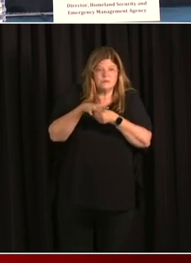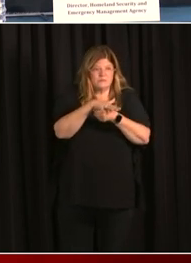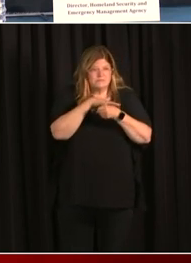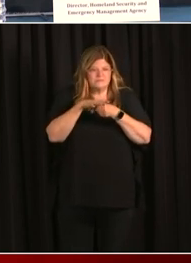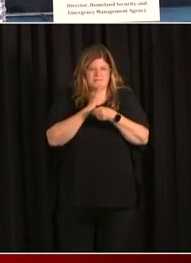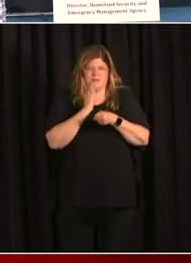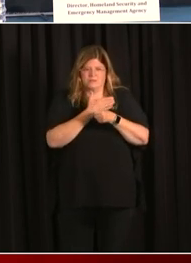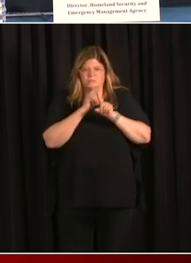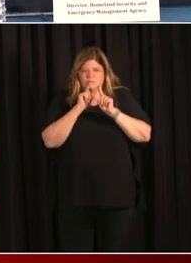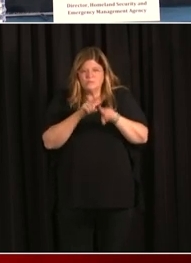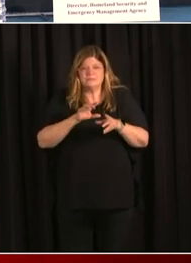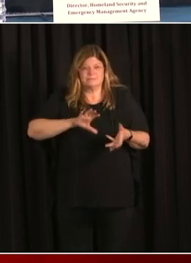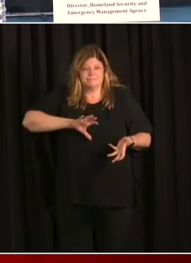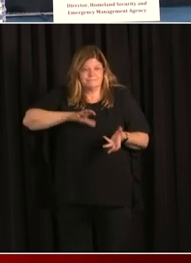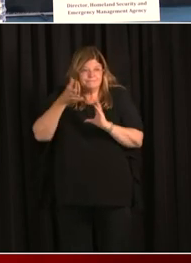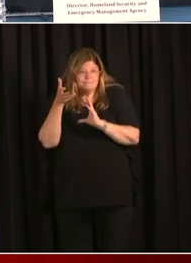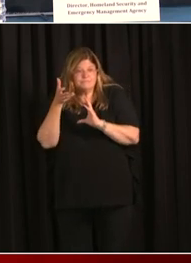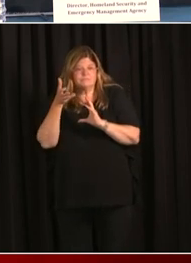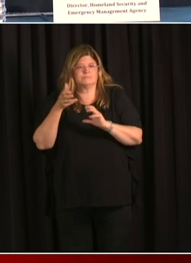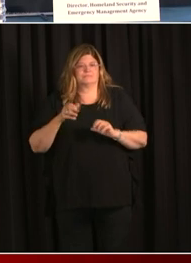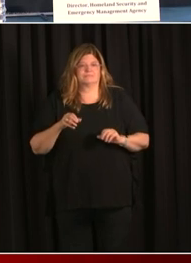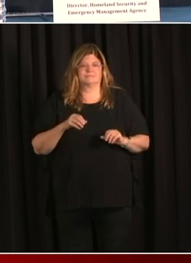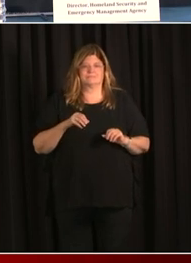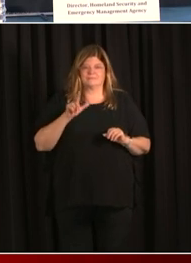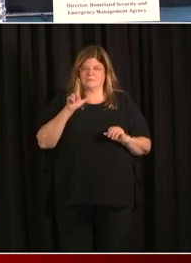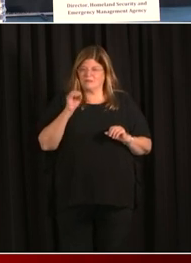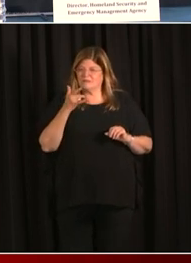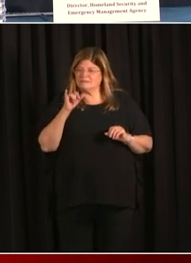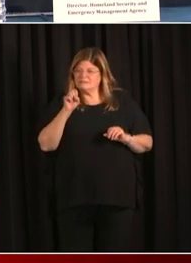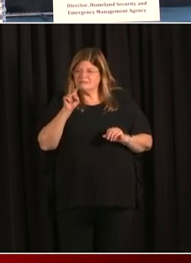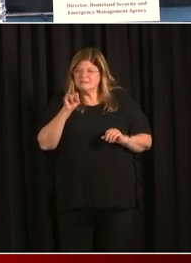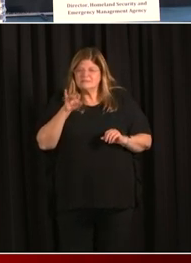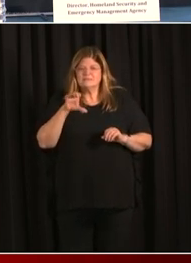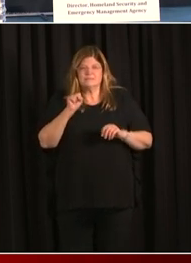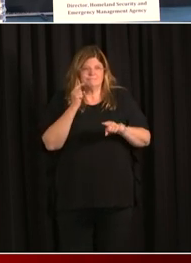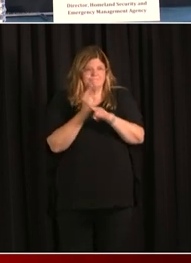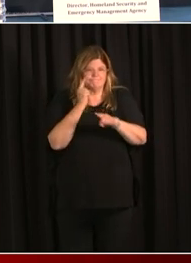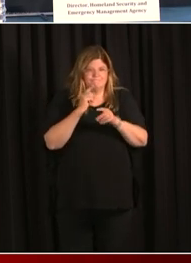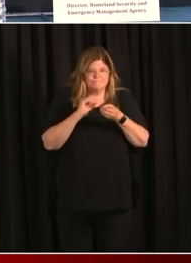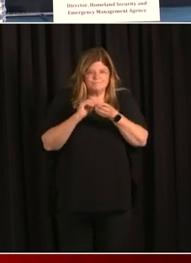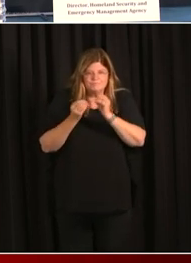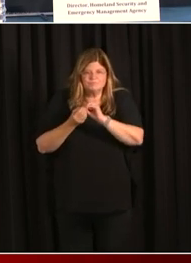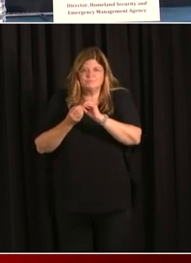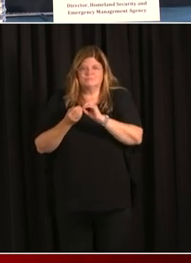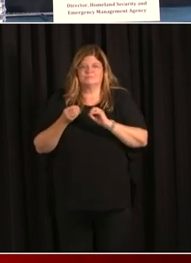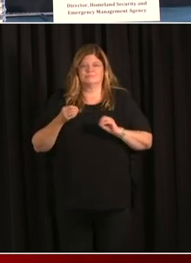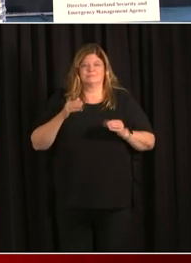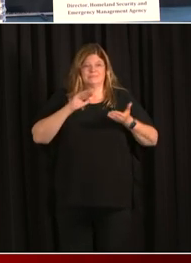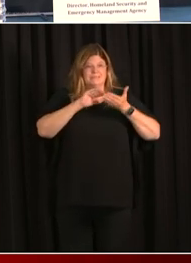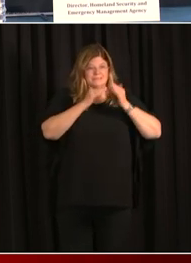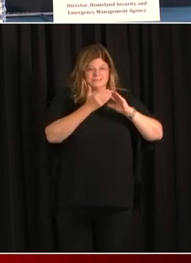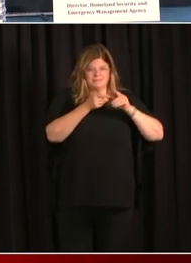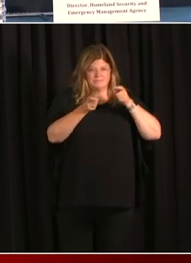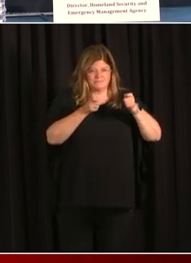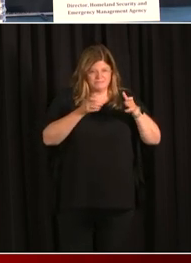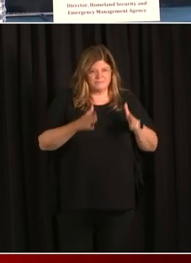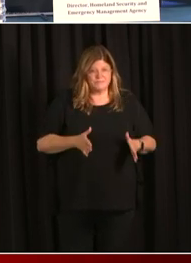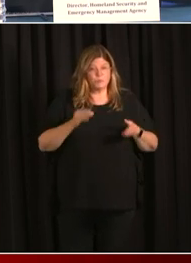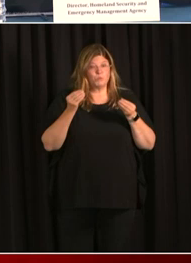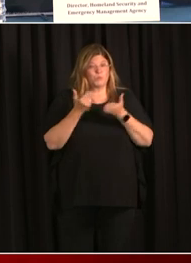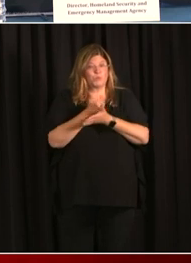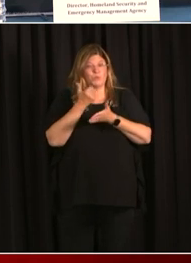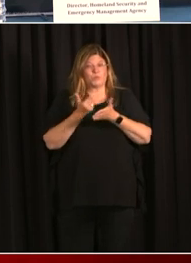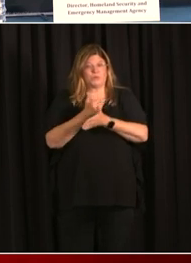Disaster logistics. This is something that, working with the Office of Contract and Procurement and the Assistant City Administrator, new warehouses